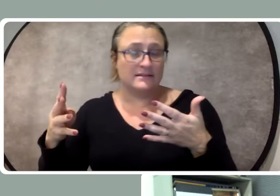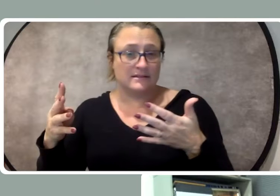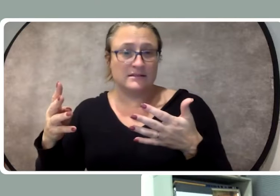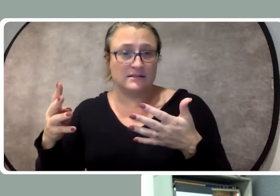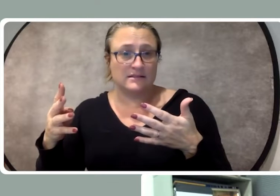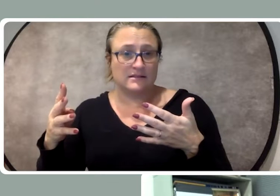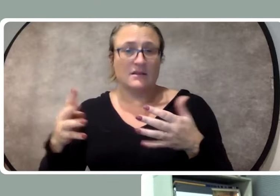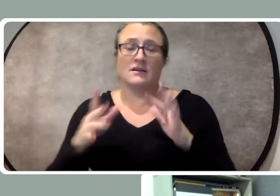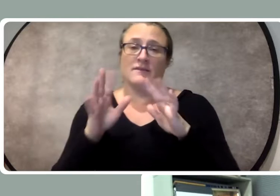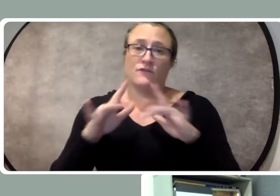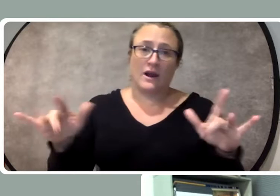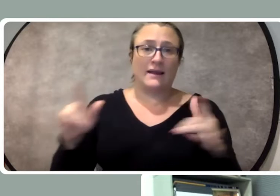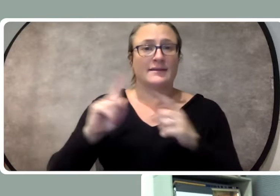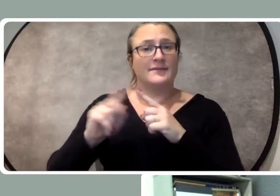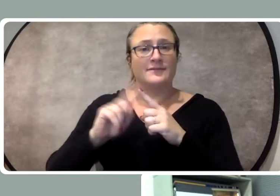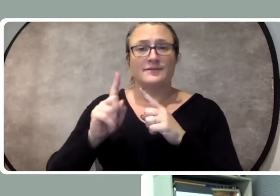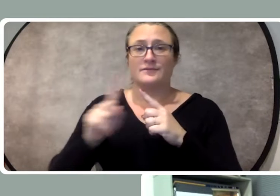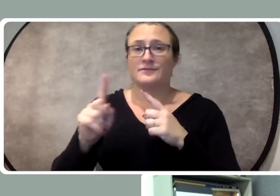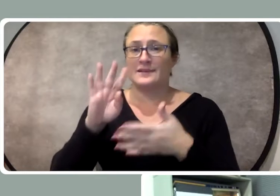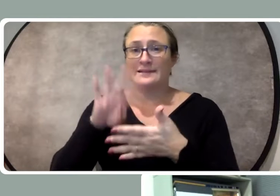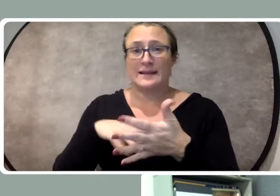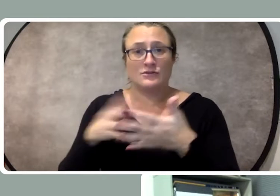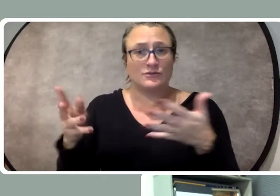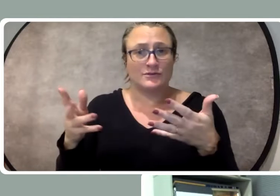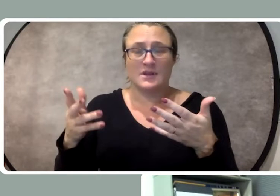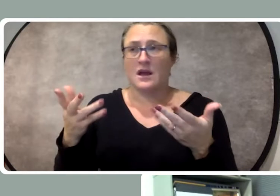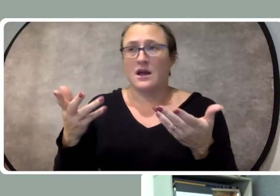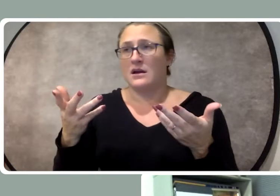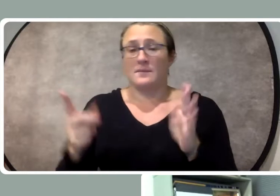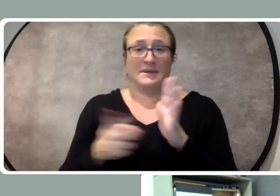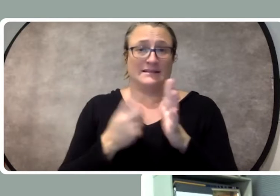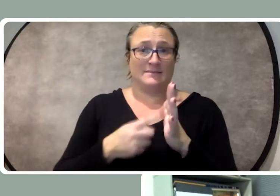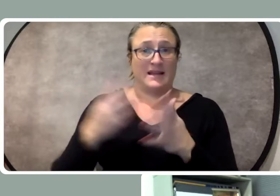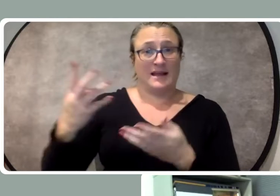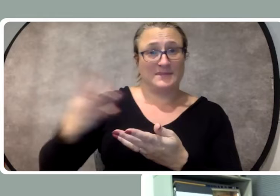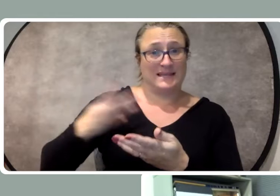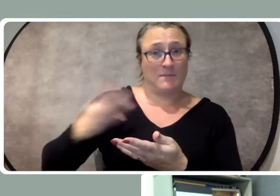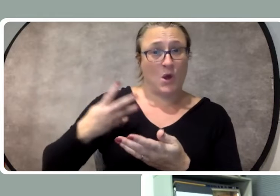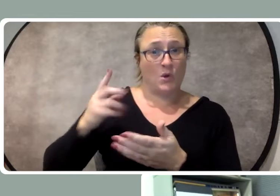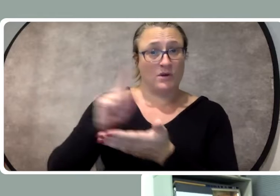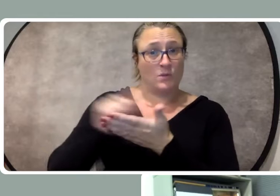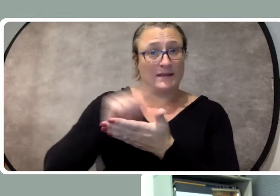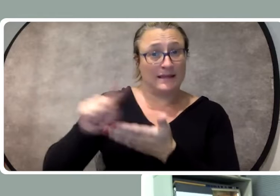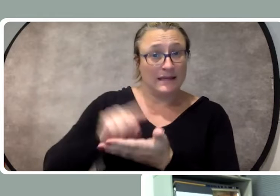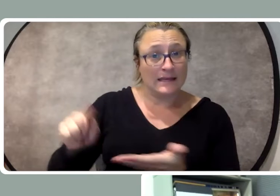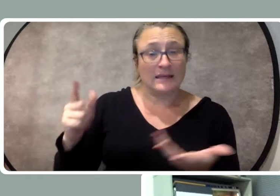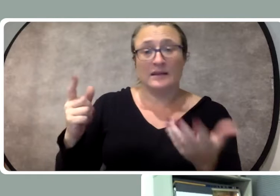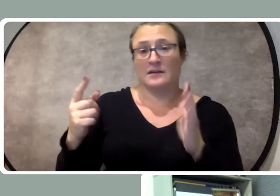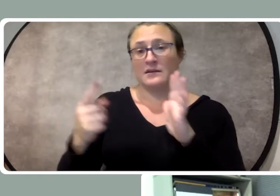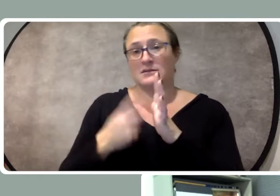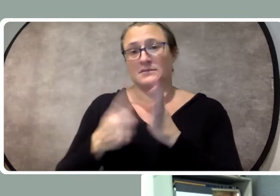of schedules. Sometimes we give chemotherapy weekly, sometimes we give it every other